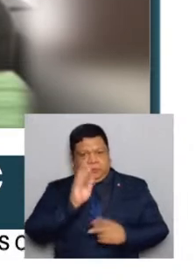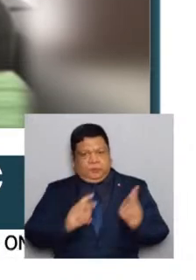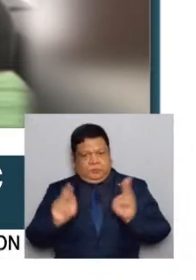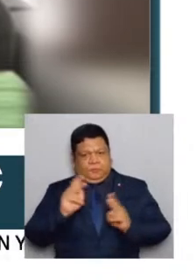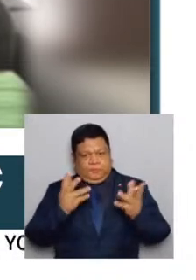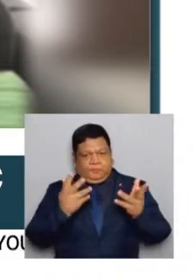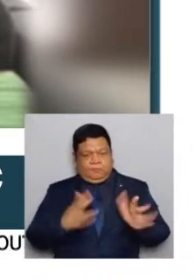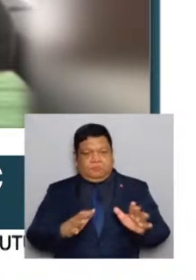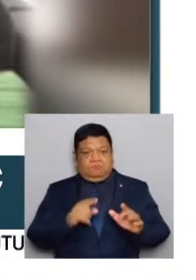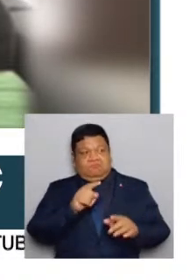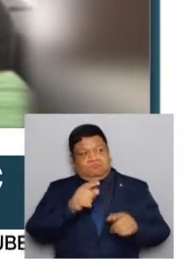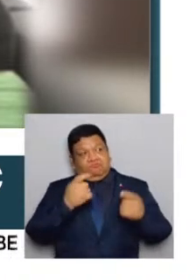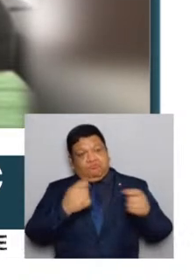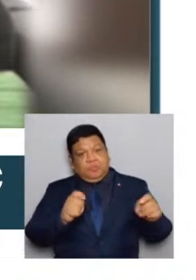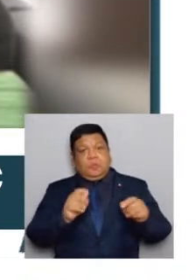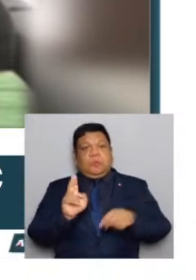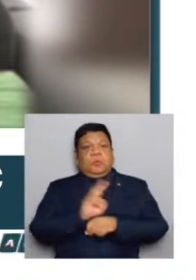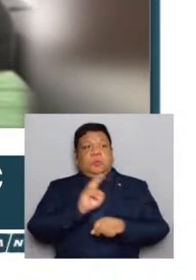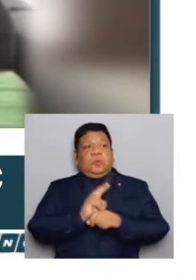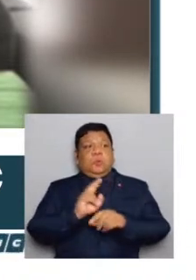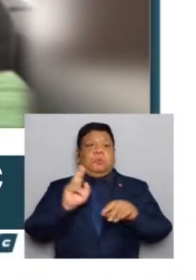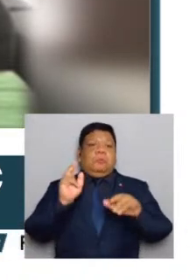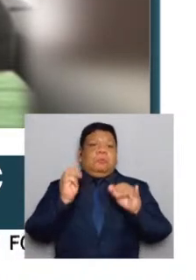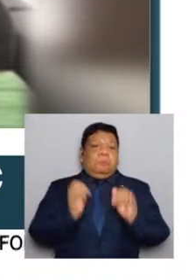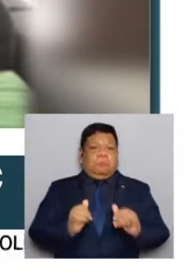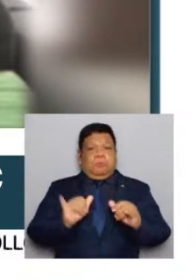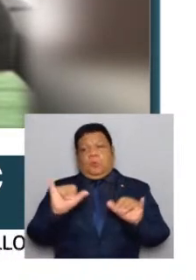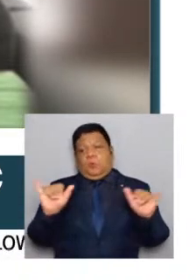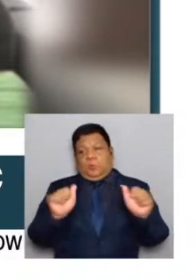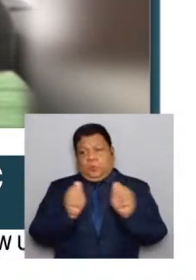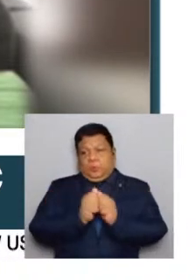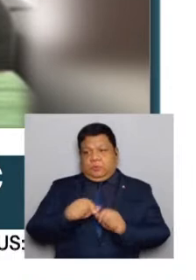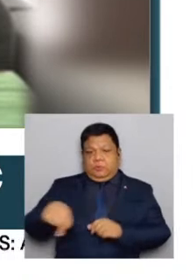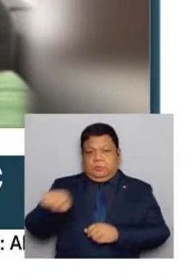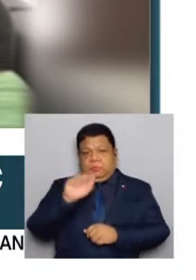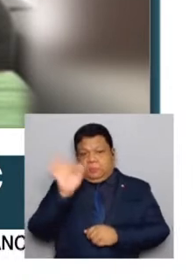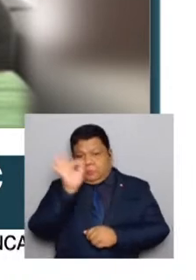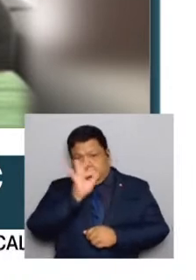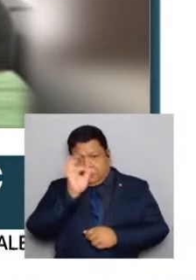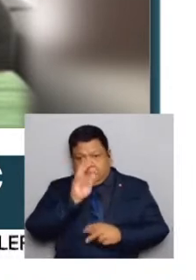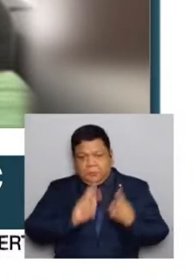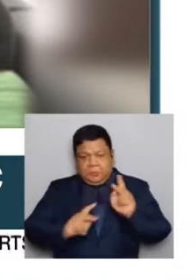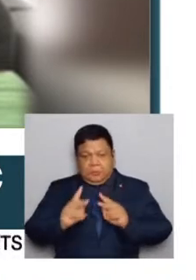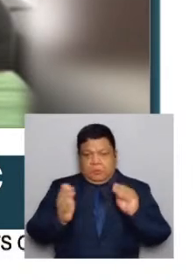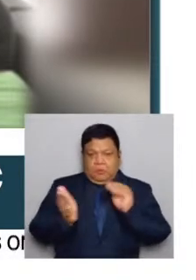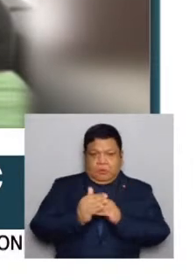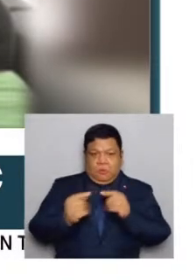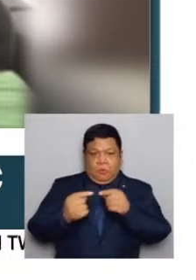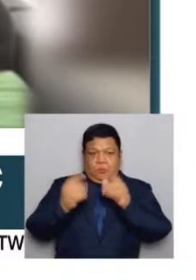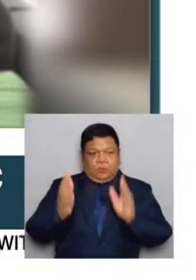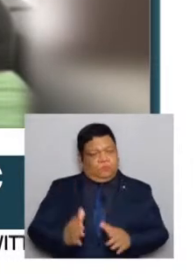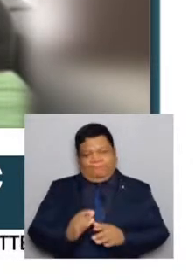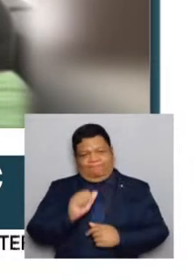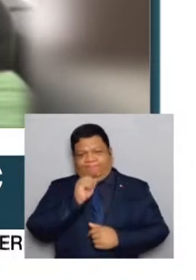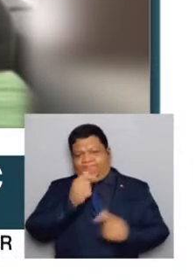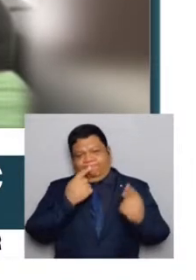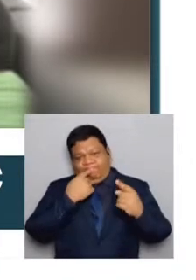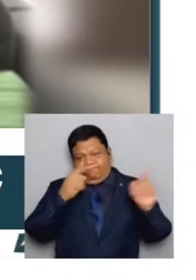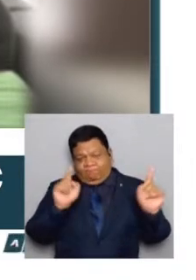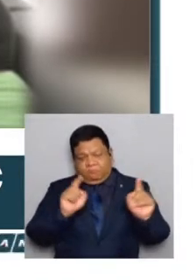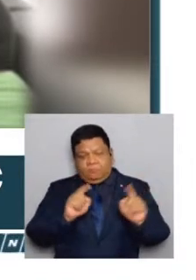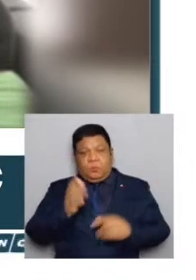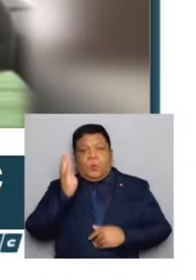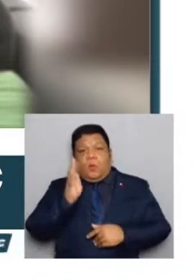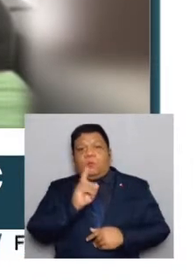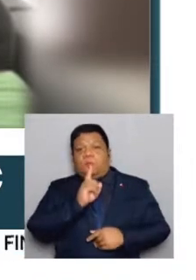ever attempt to use that same tactic against the Filipino people and against the opposition, because it will not work. It will, in fact, ensure